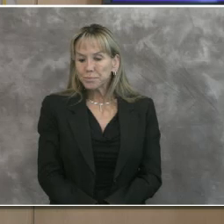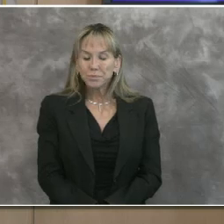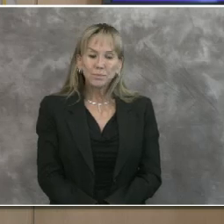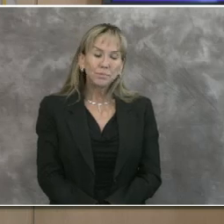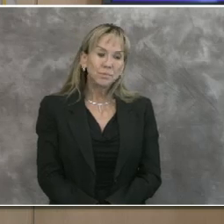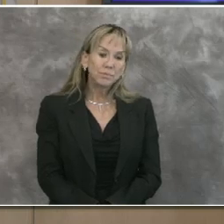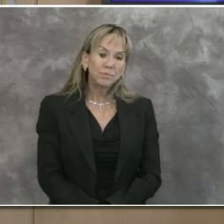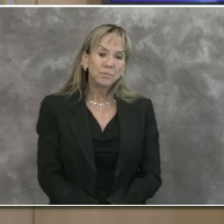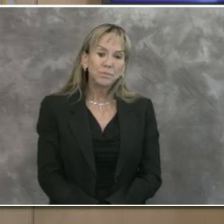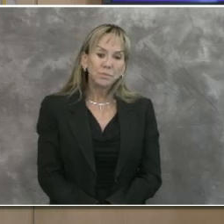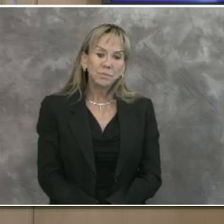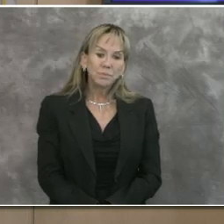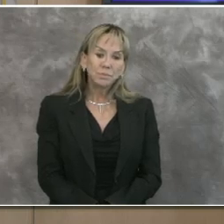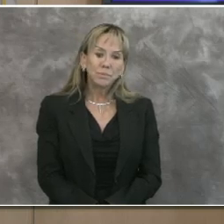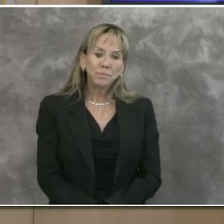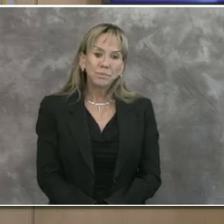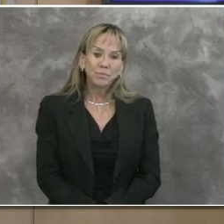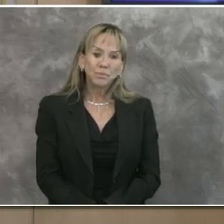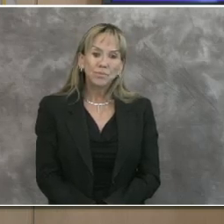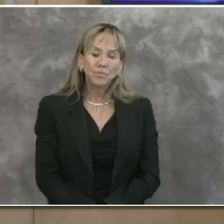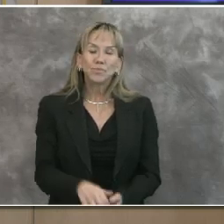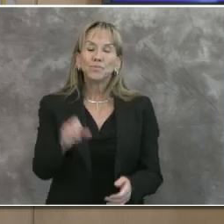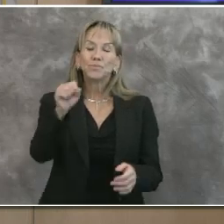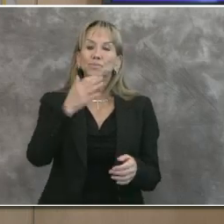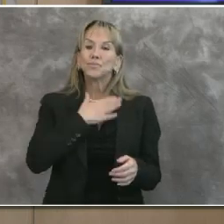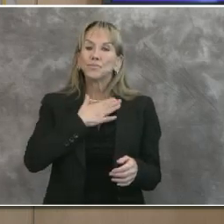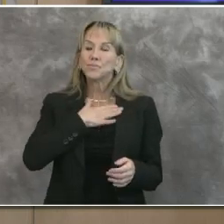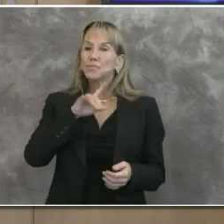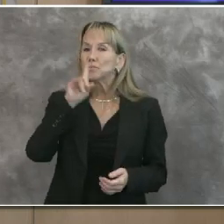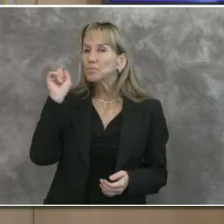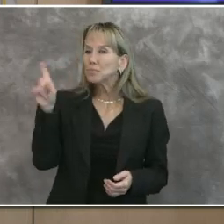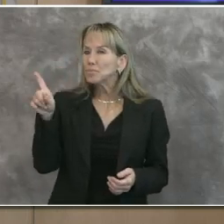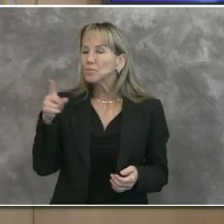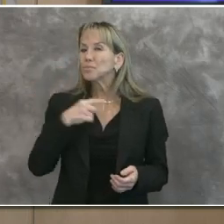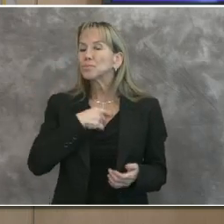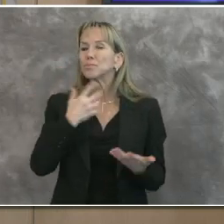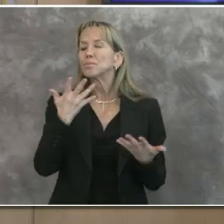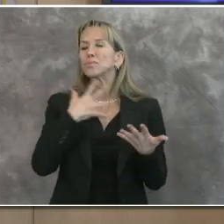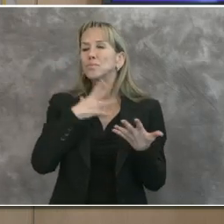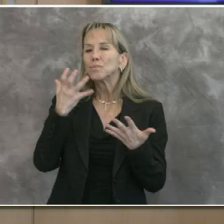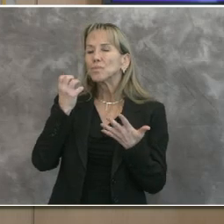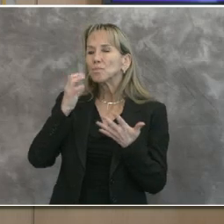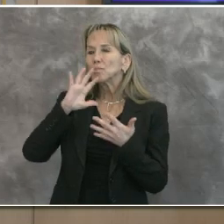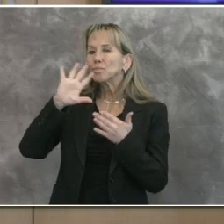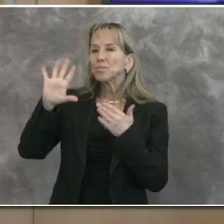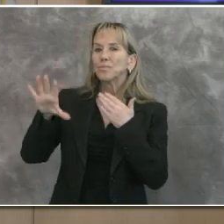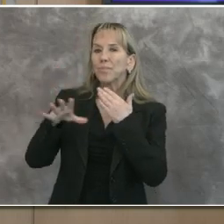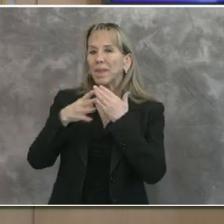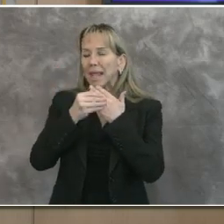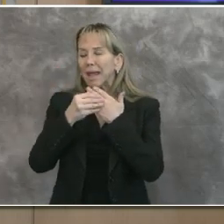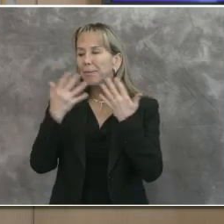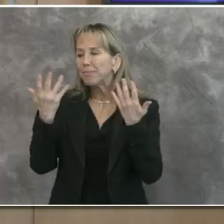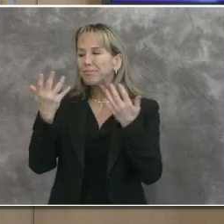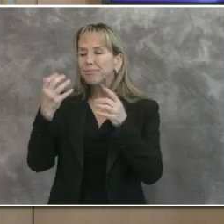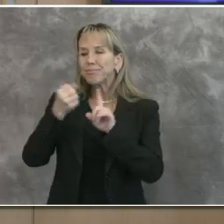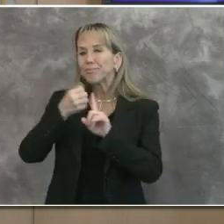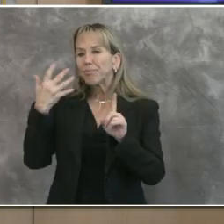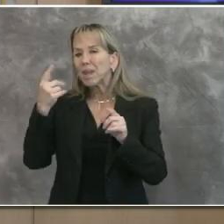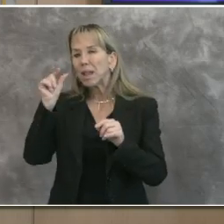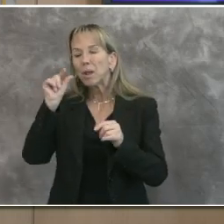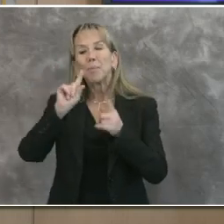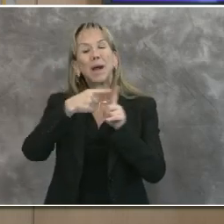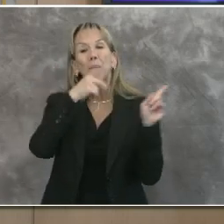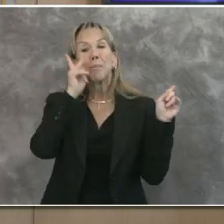Hi, yes, I had 2 questions. I'm just going to follow up on something that was said regarding the 2 people who tested positive over at the